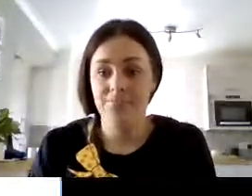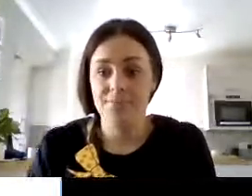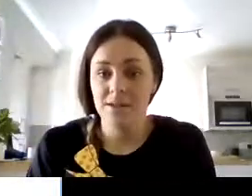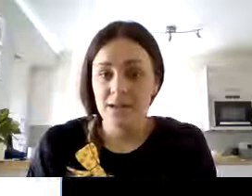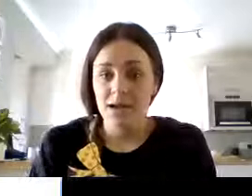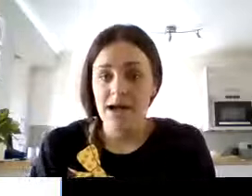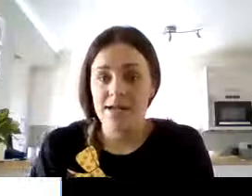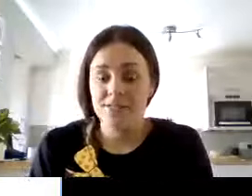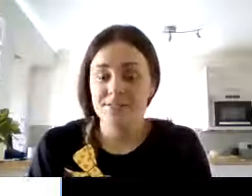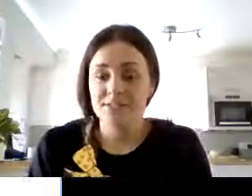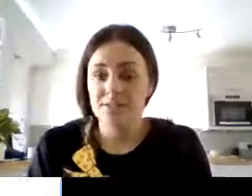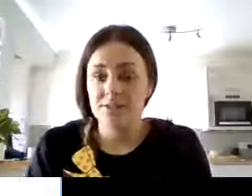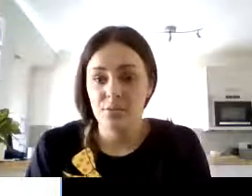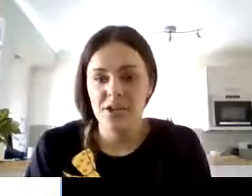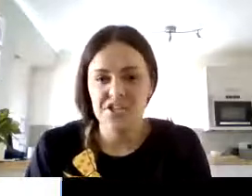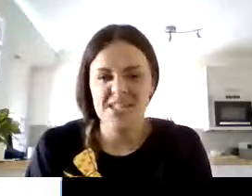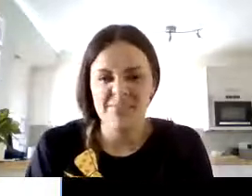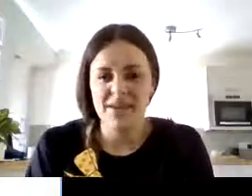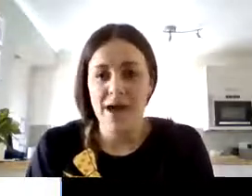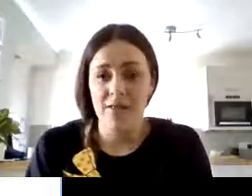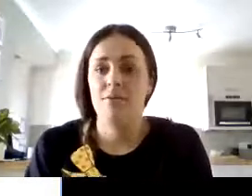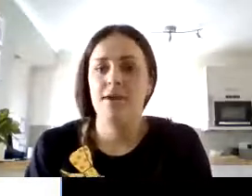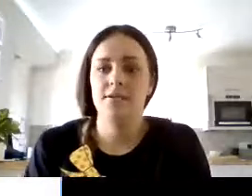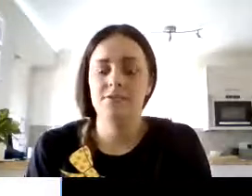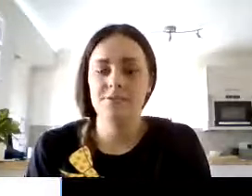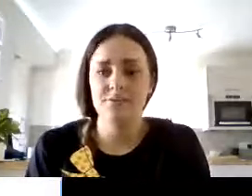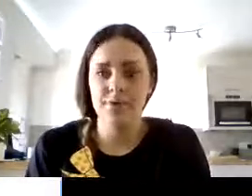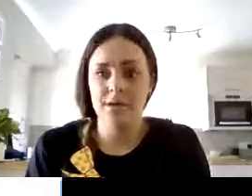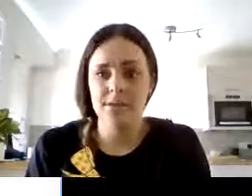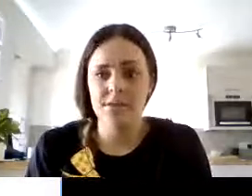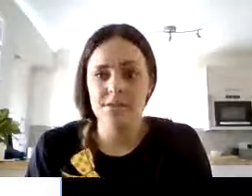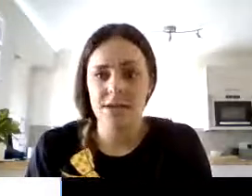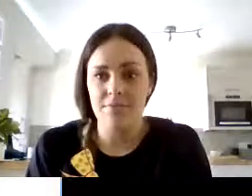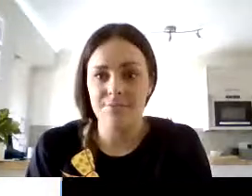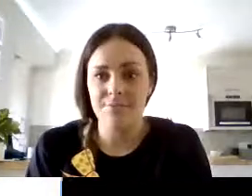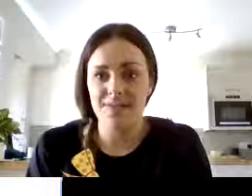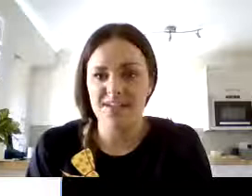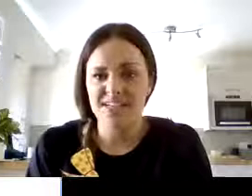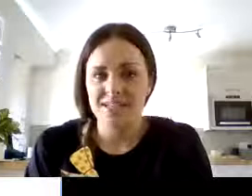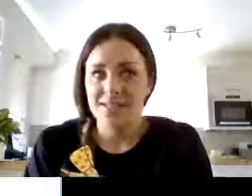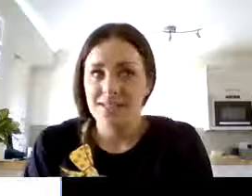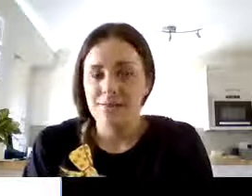Okay, and the witch needs a bit of help at the end of the story because she's